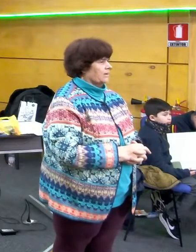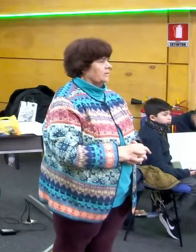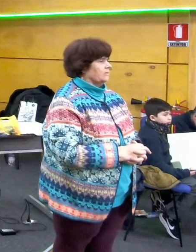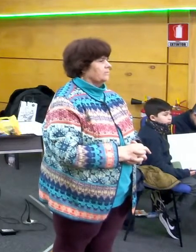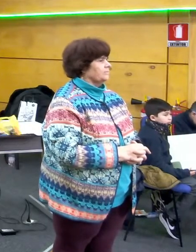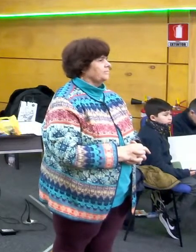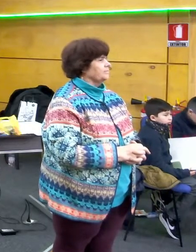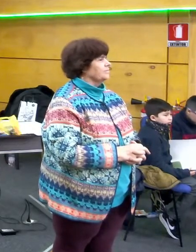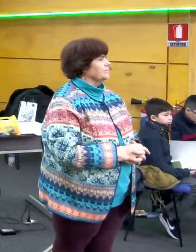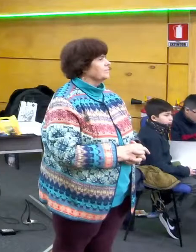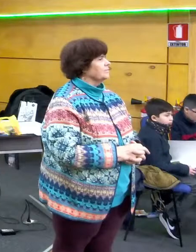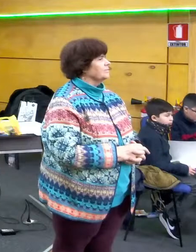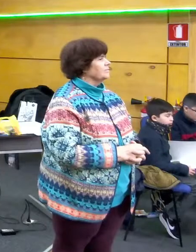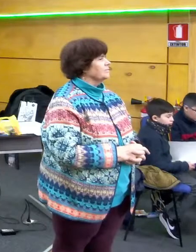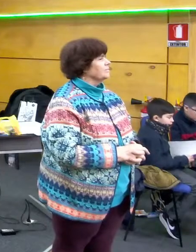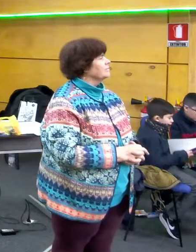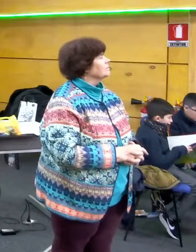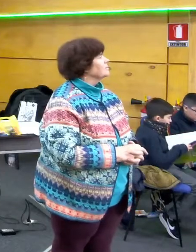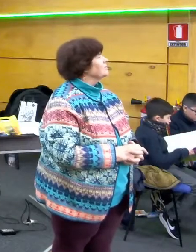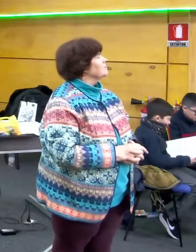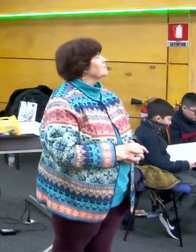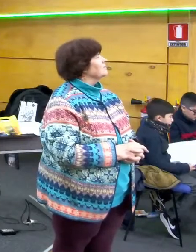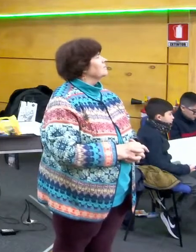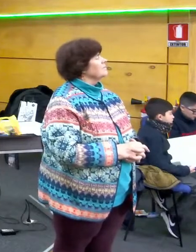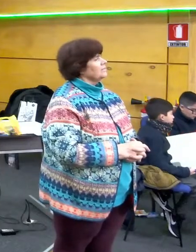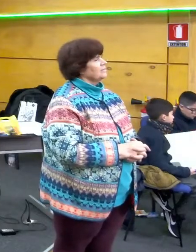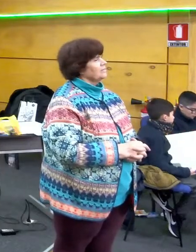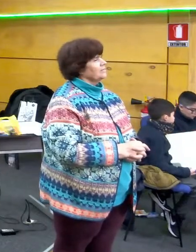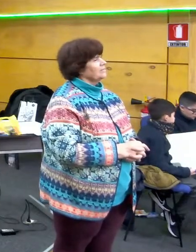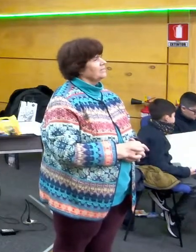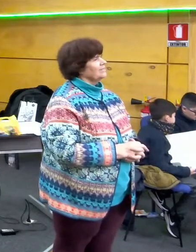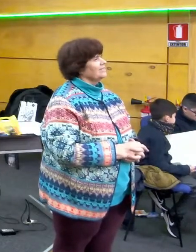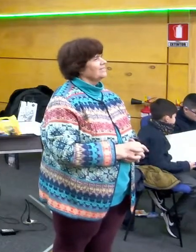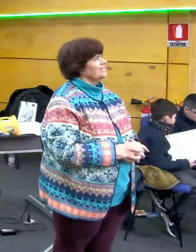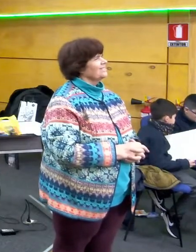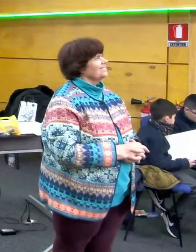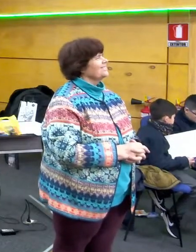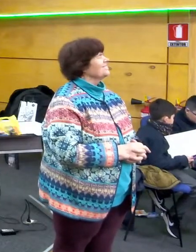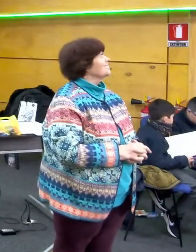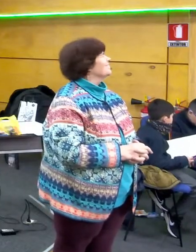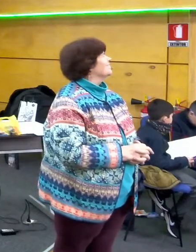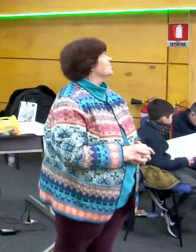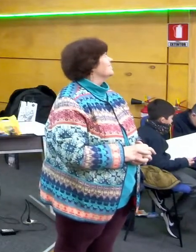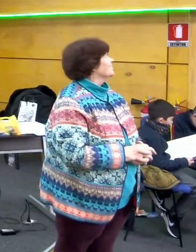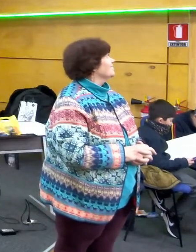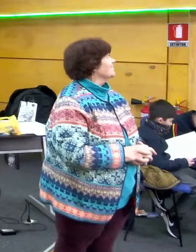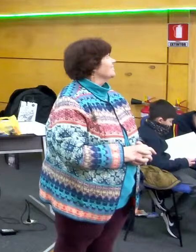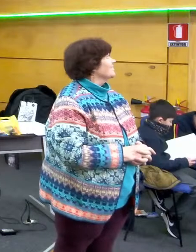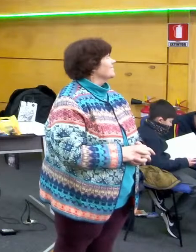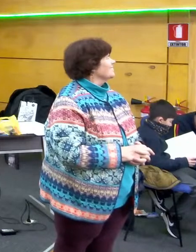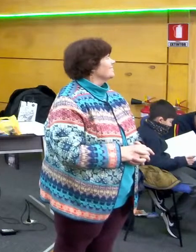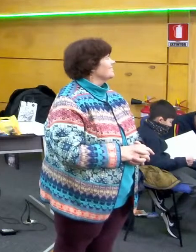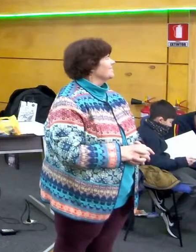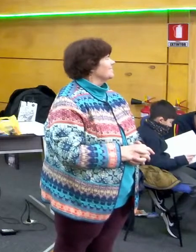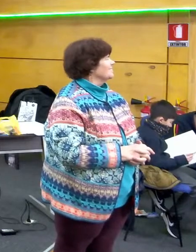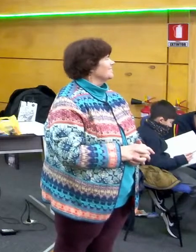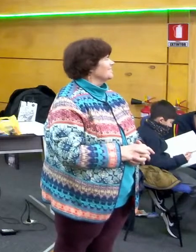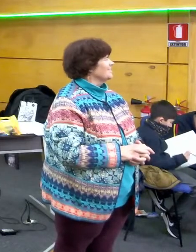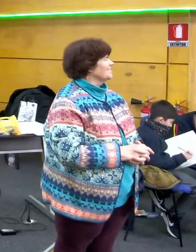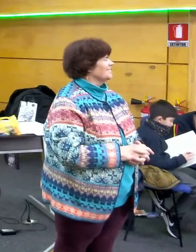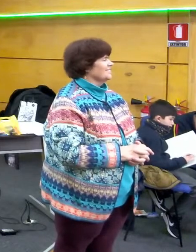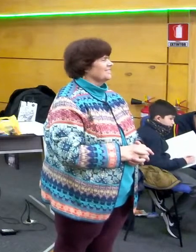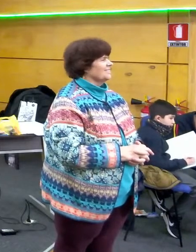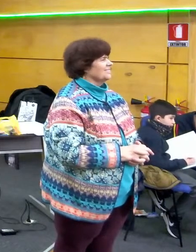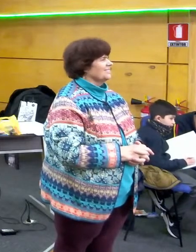they taught guitar and drums to all my other pets. They formed a band and practiced hard